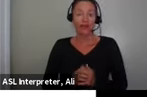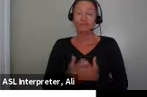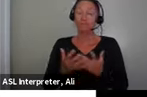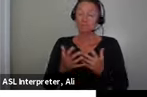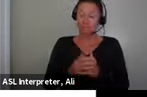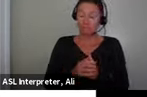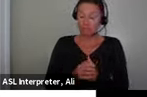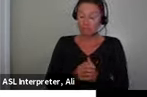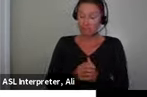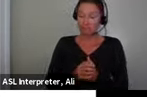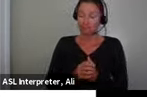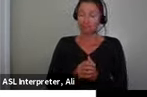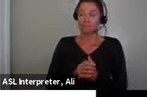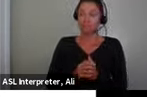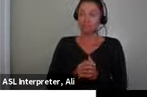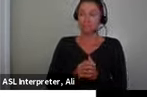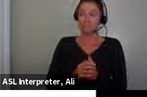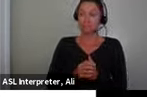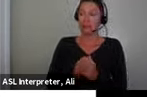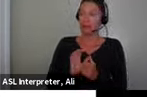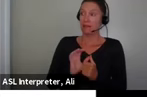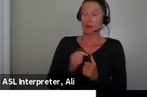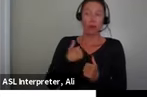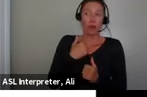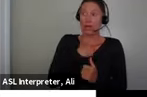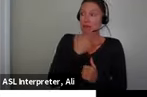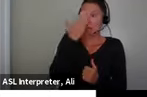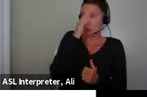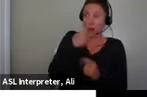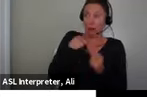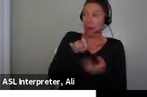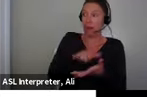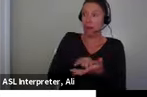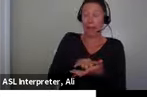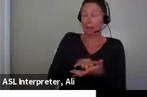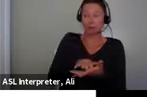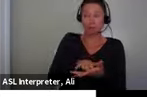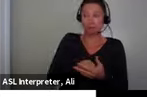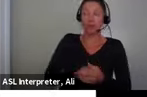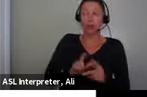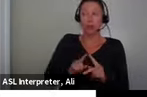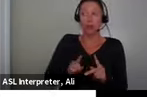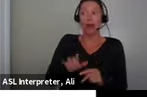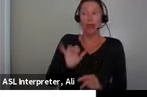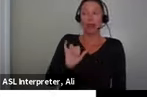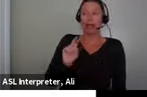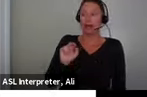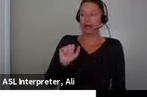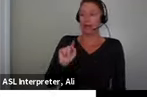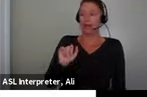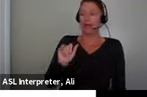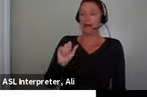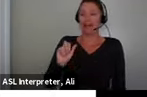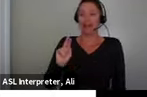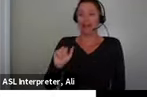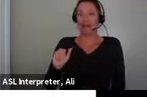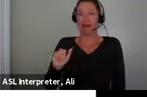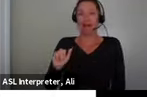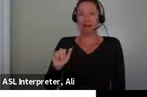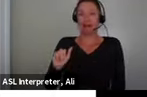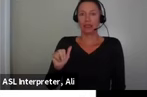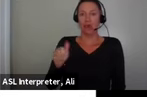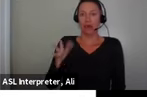That is not something that we are aware of, but I think as Natalina, or that was considered